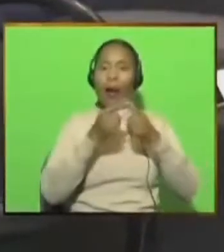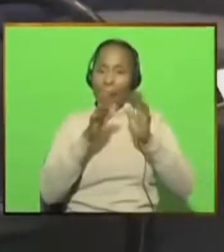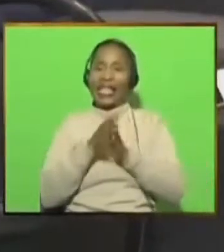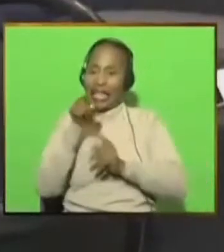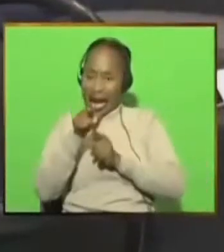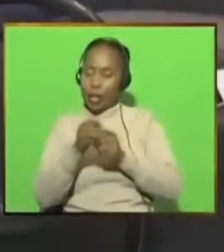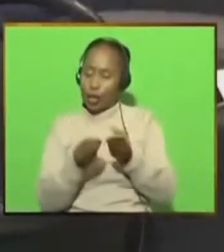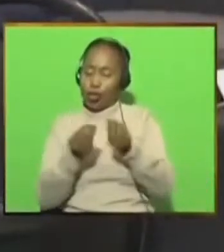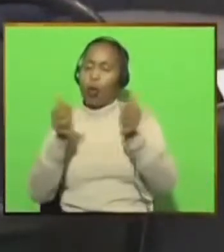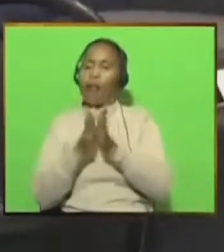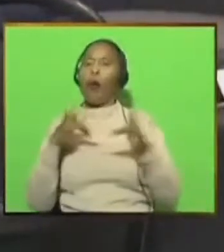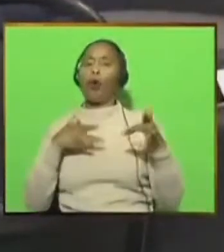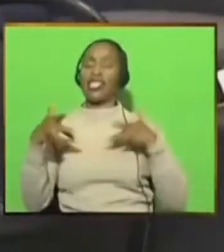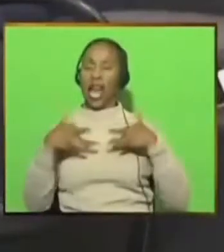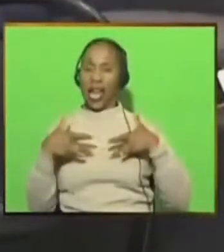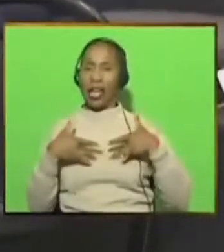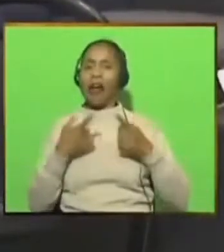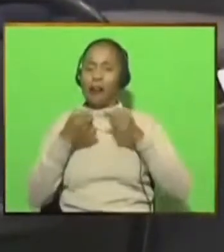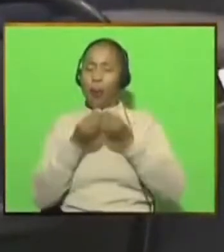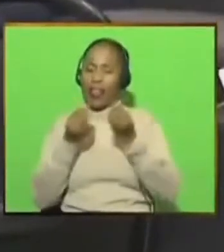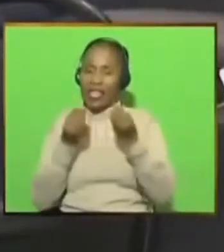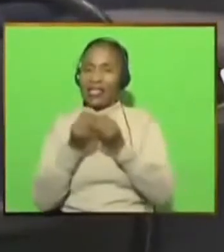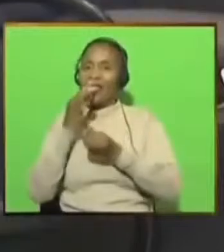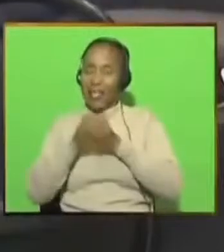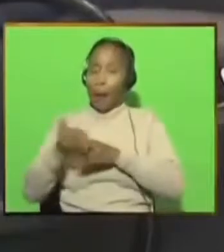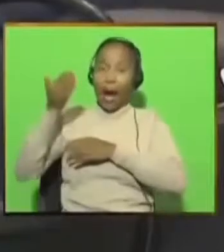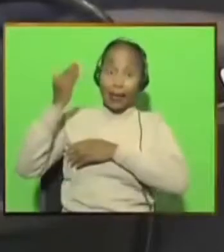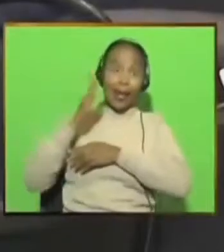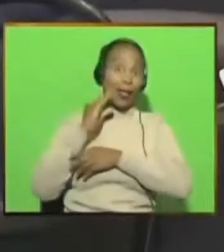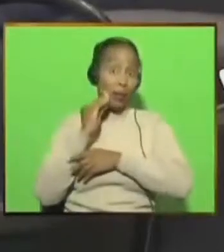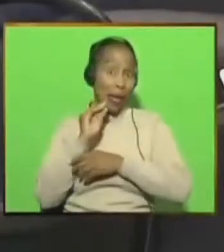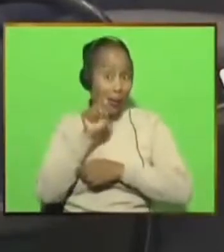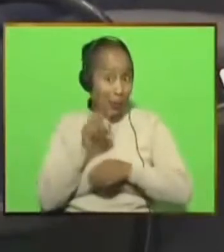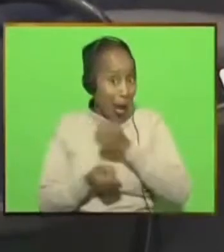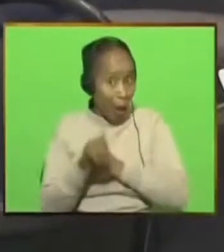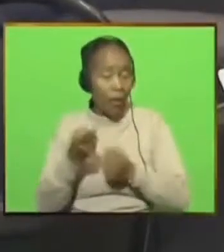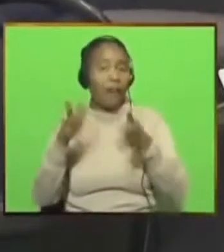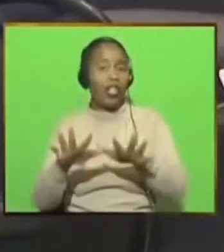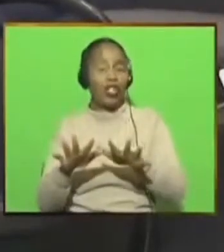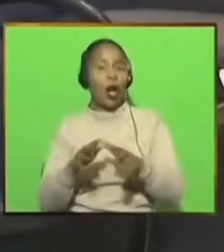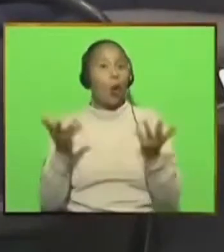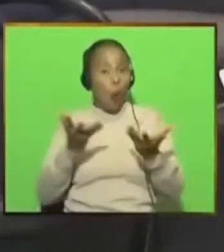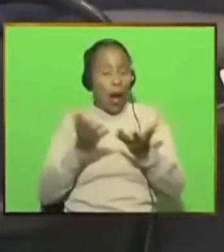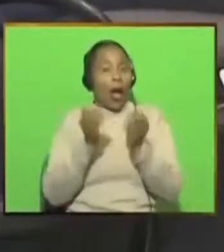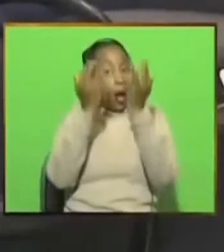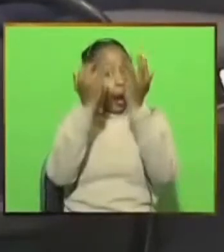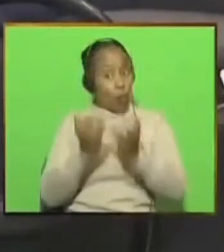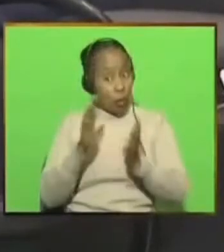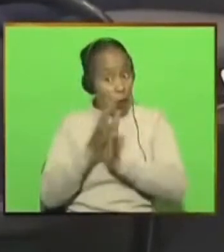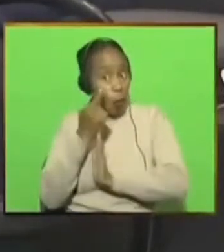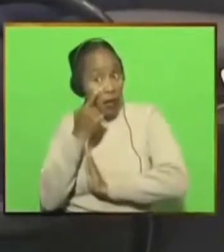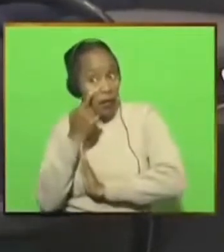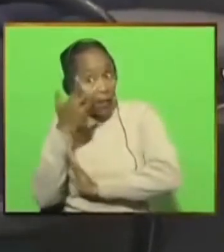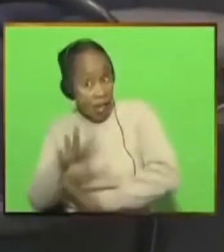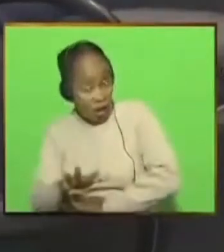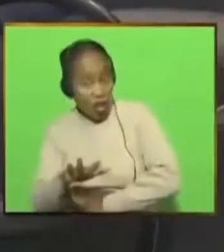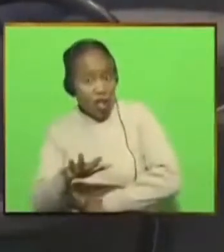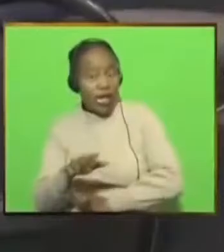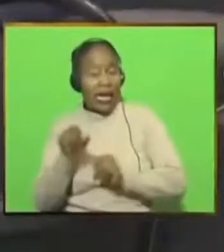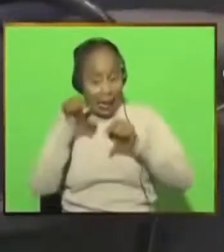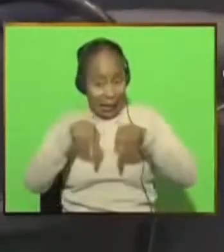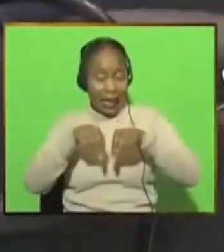whips to observe the counting wherever it will be taking place, rather than having it taking place at the plenary of